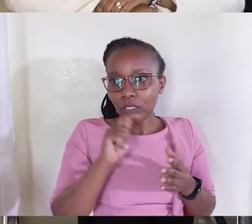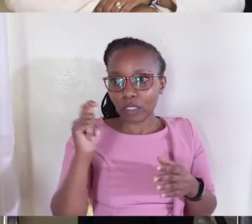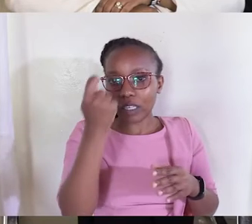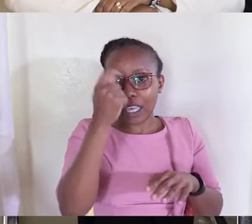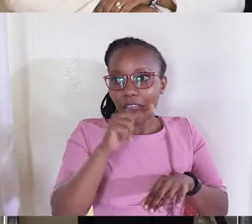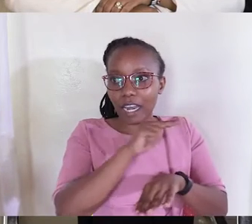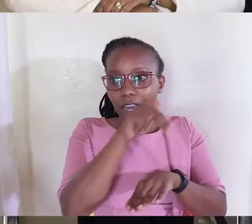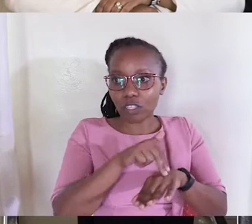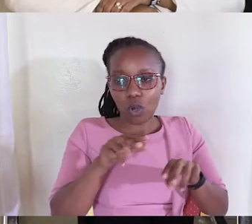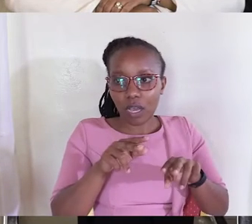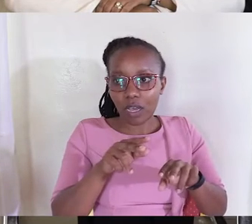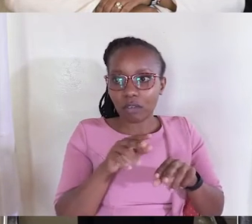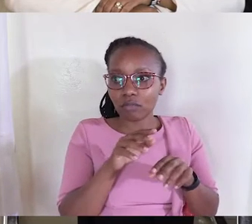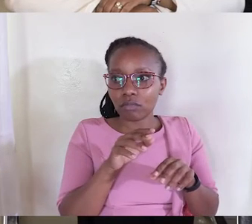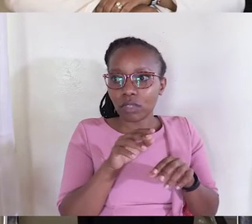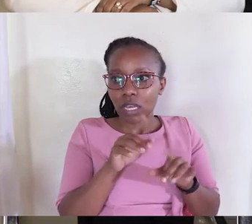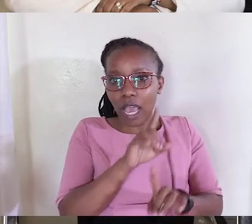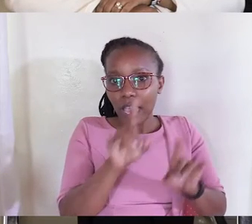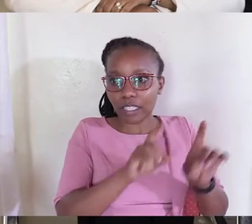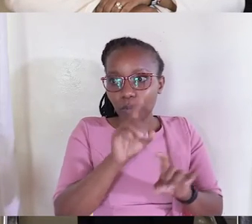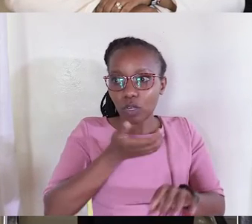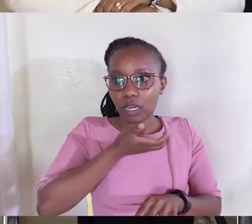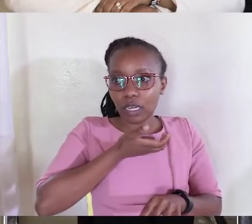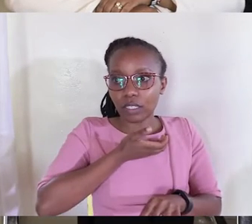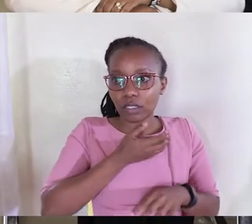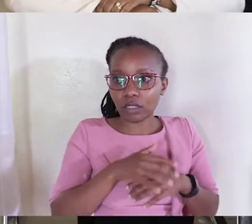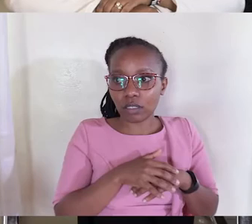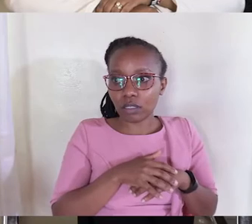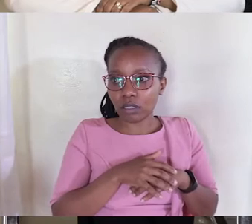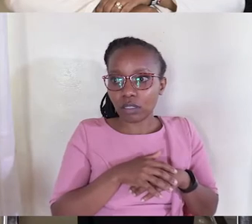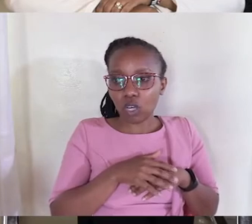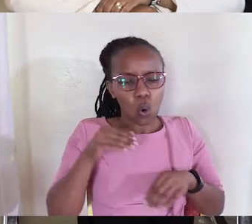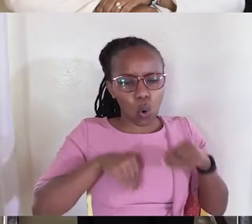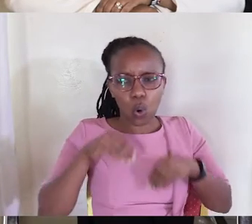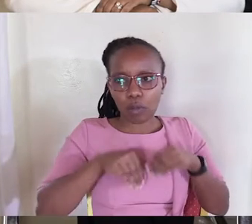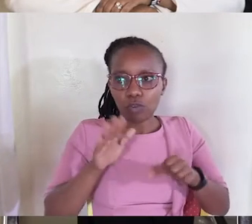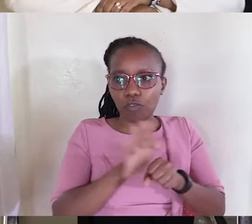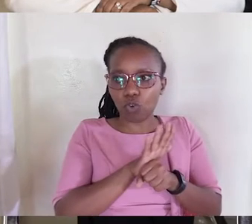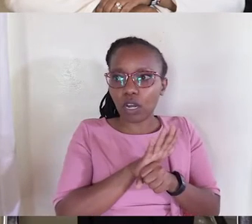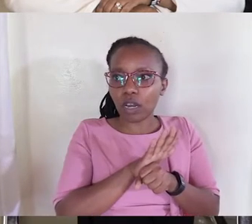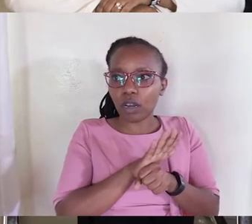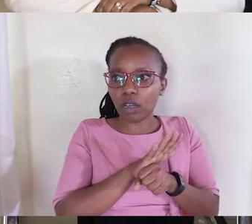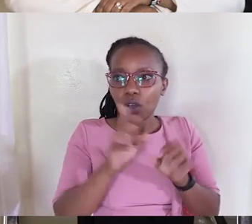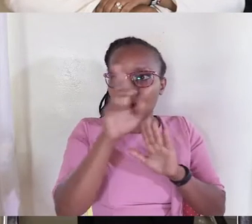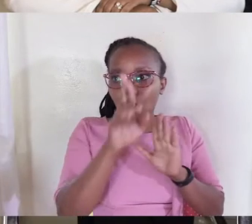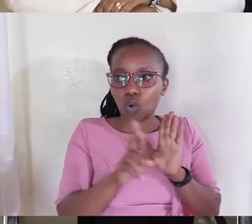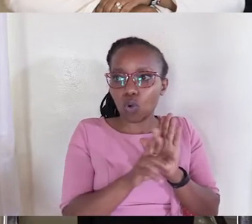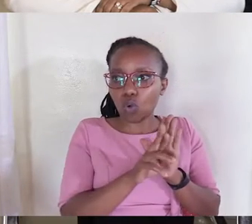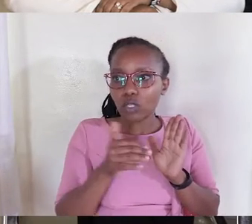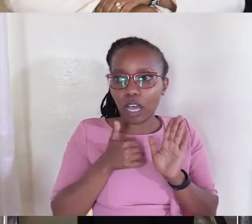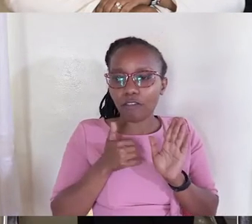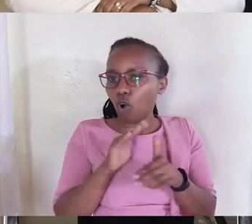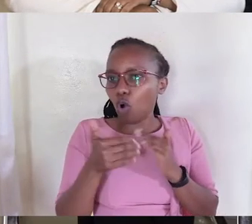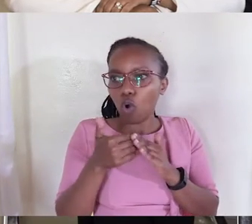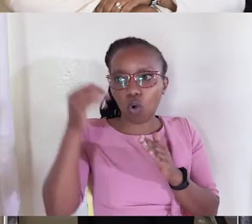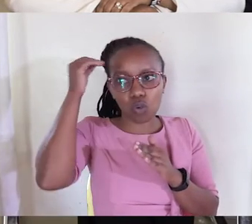National Examination Council decided to manage fraud. And all children, there was a new rules for all the students